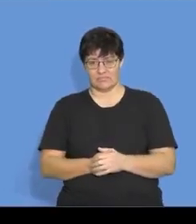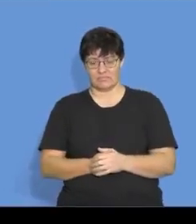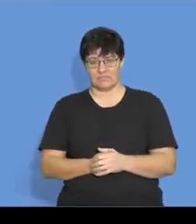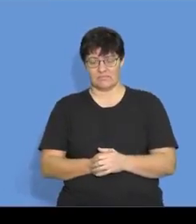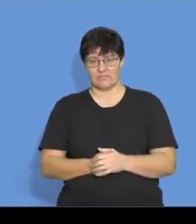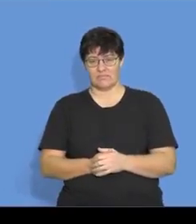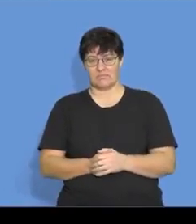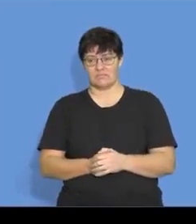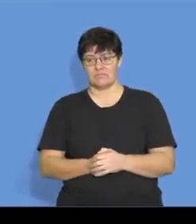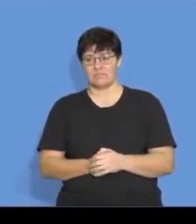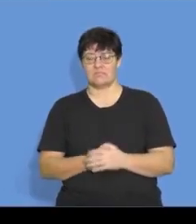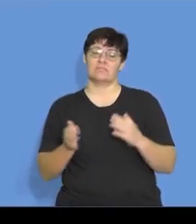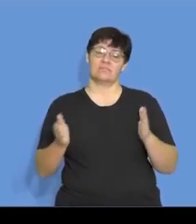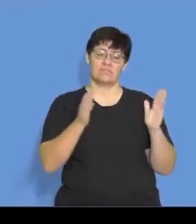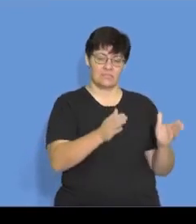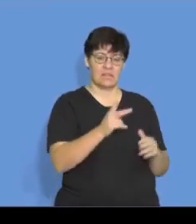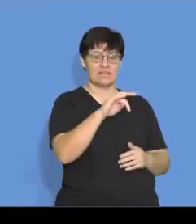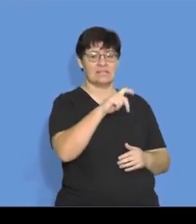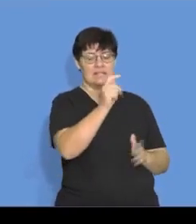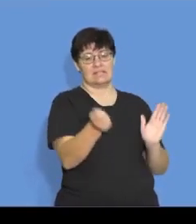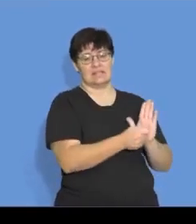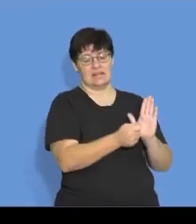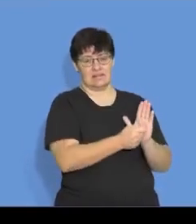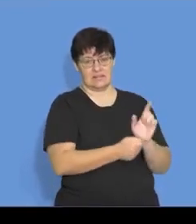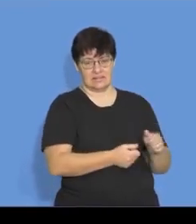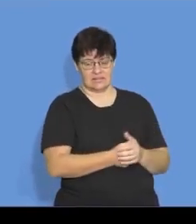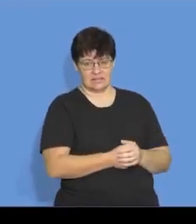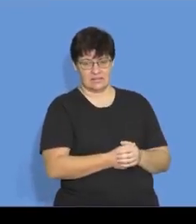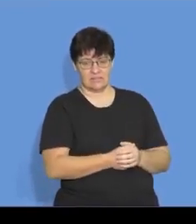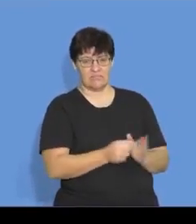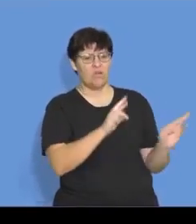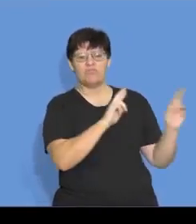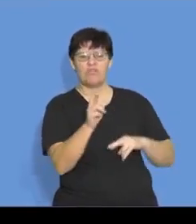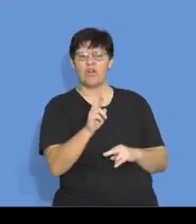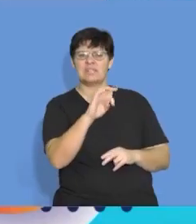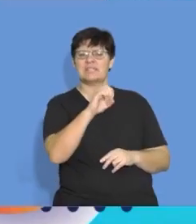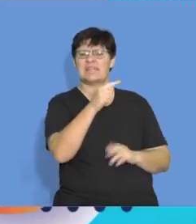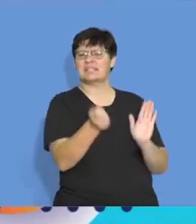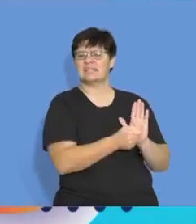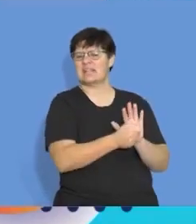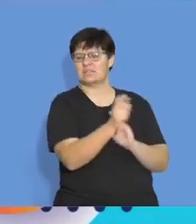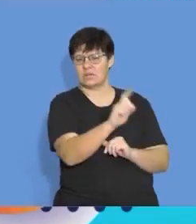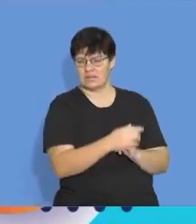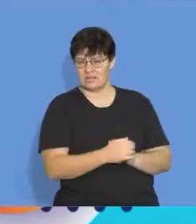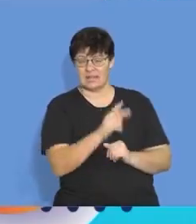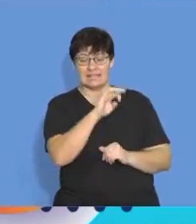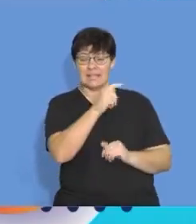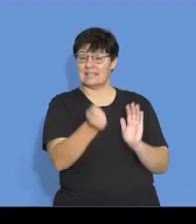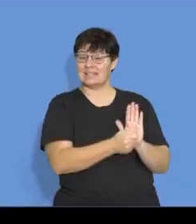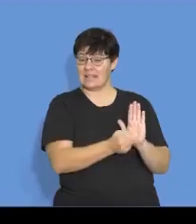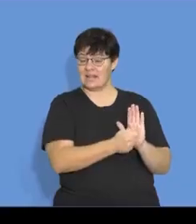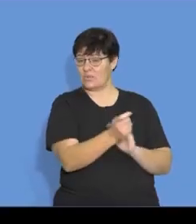Then you come to net sales. What do we refer to as net sales? Net sales will be